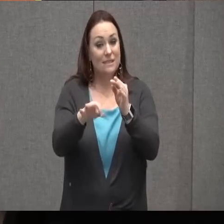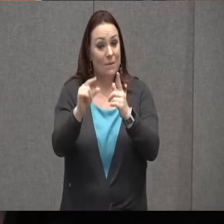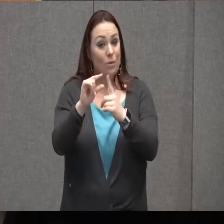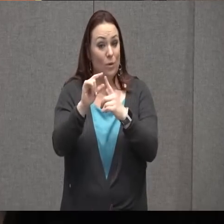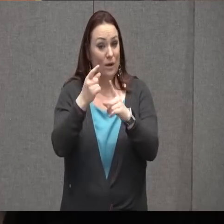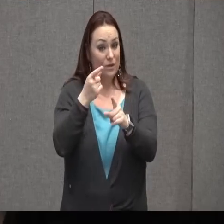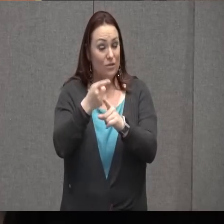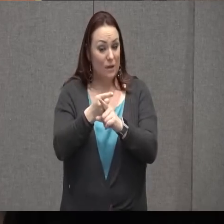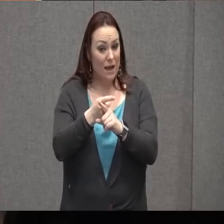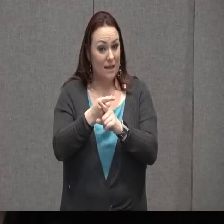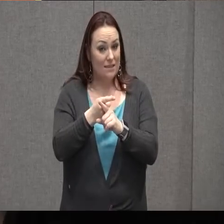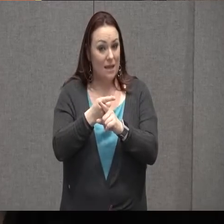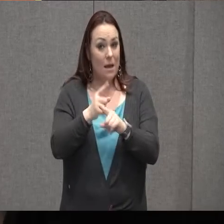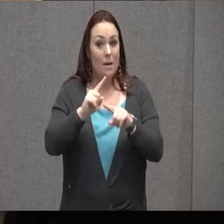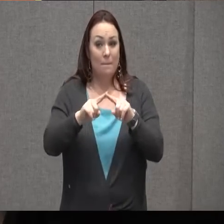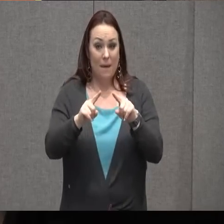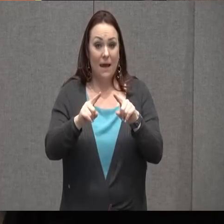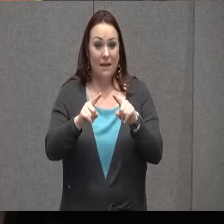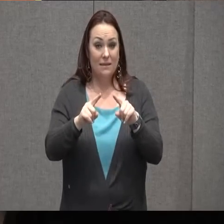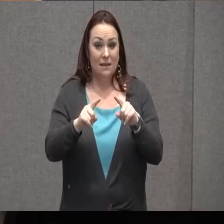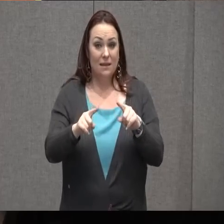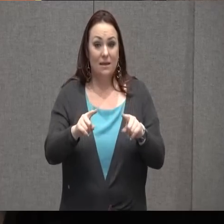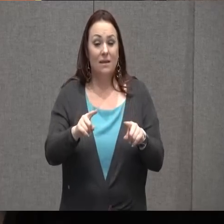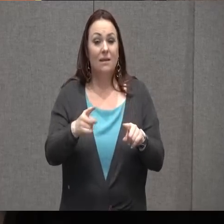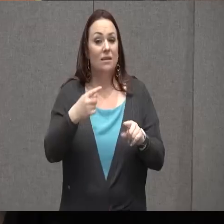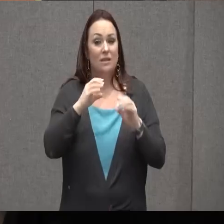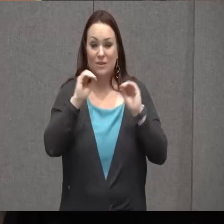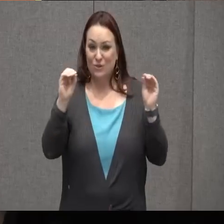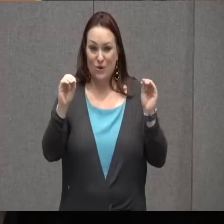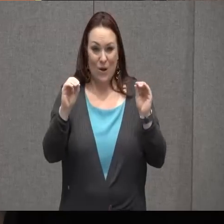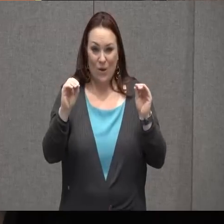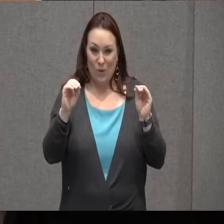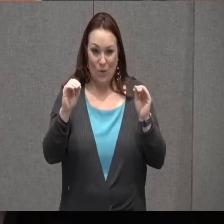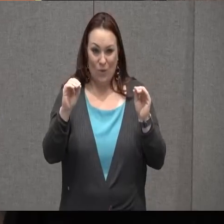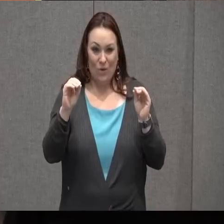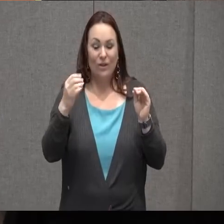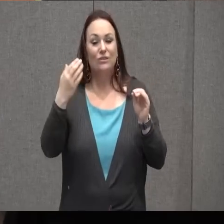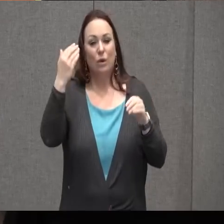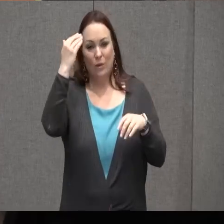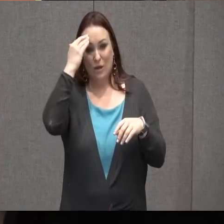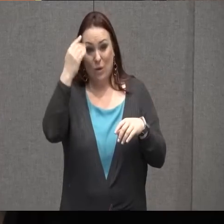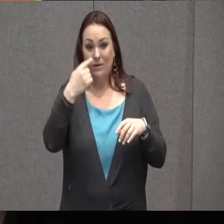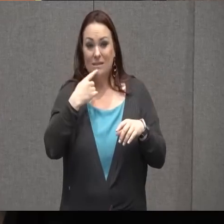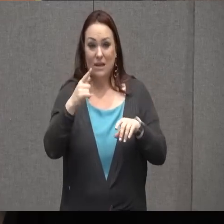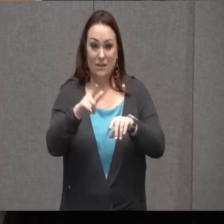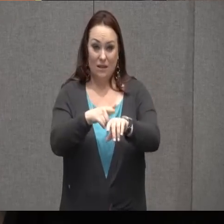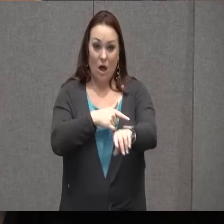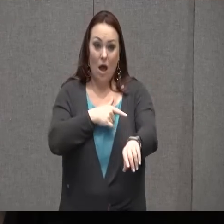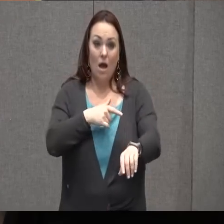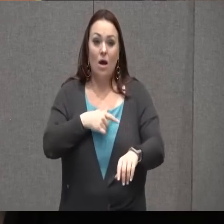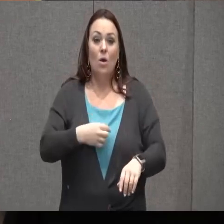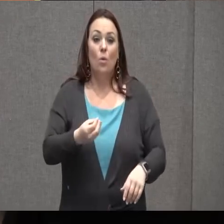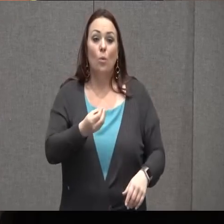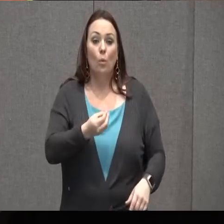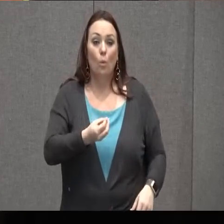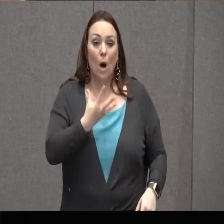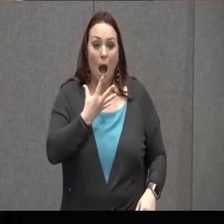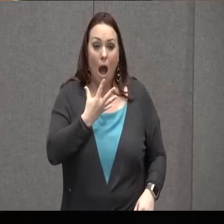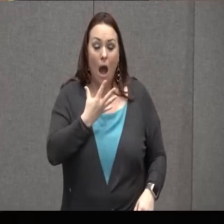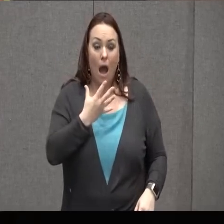right? But it does give us a hint. There's no consonant, so we know it's a long w-e.